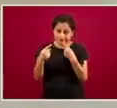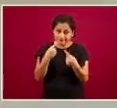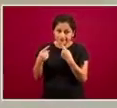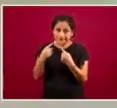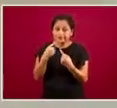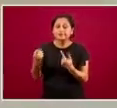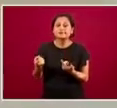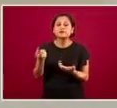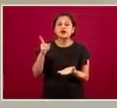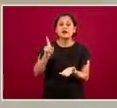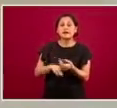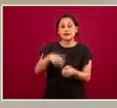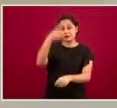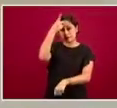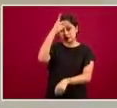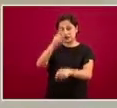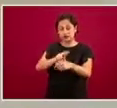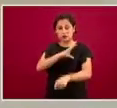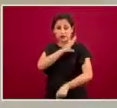collectively